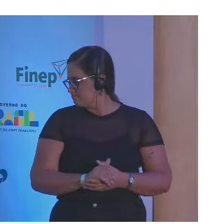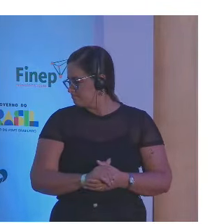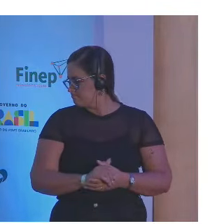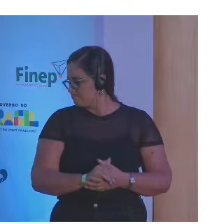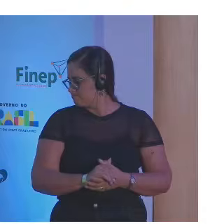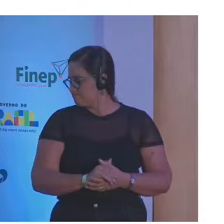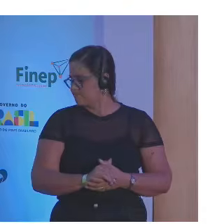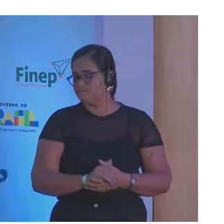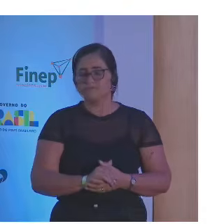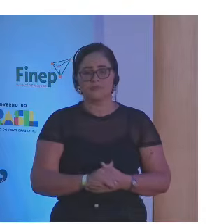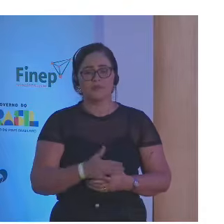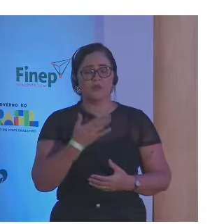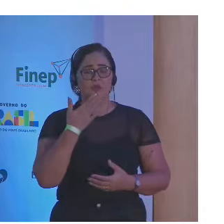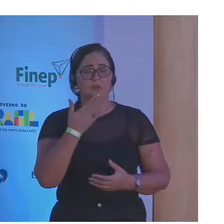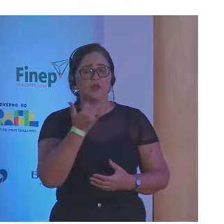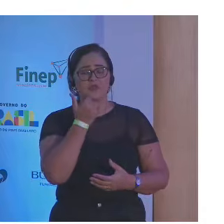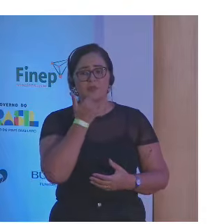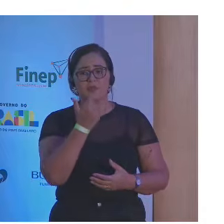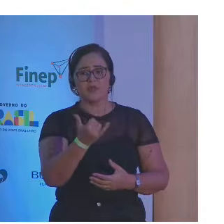dinoflagellate